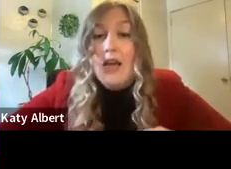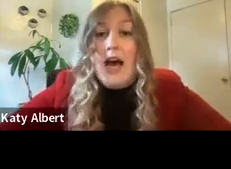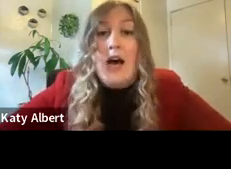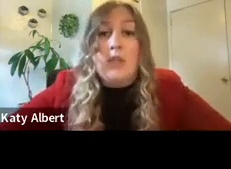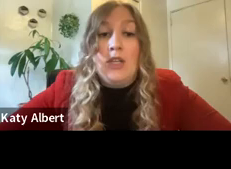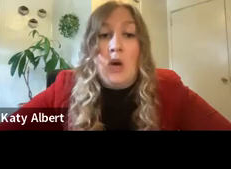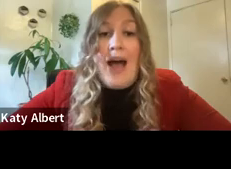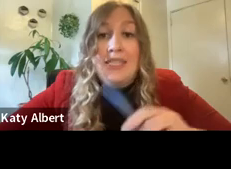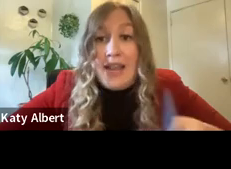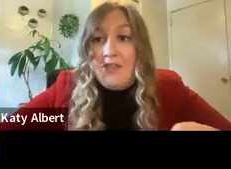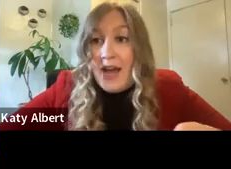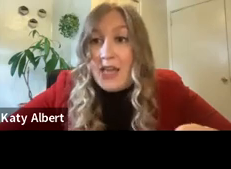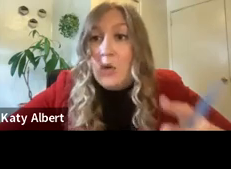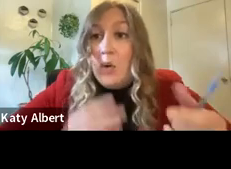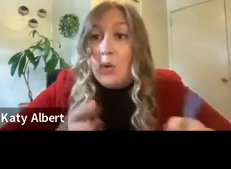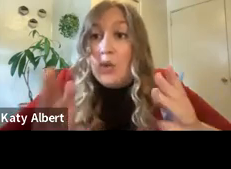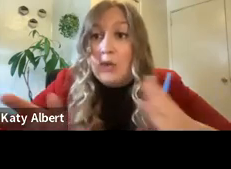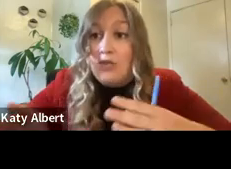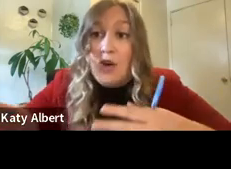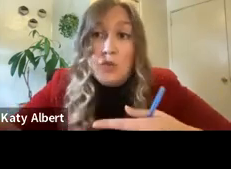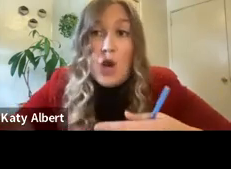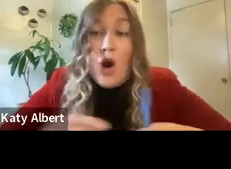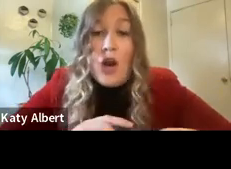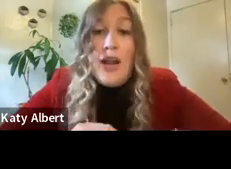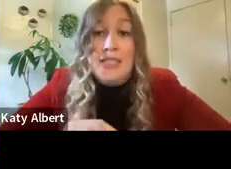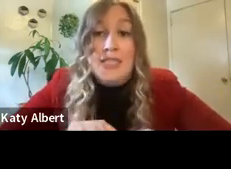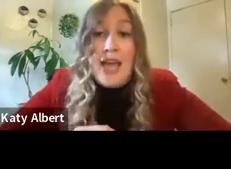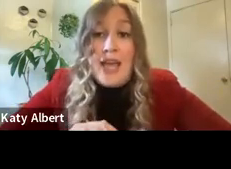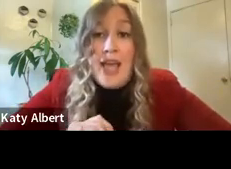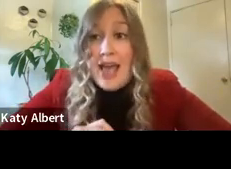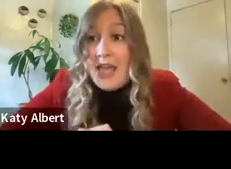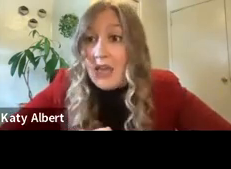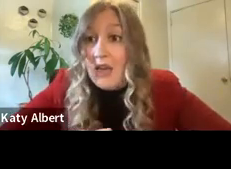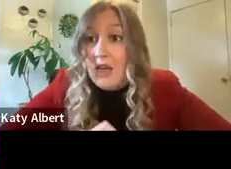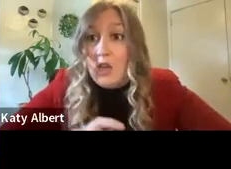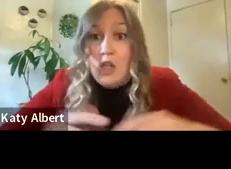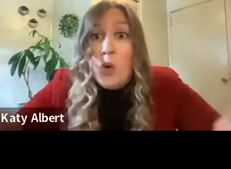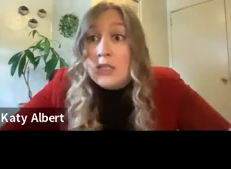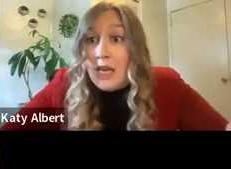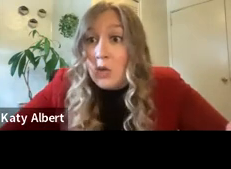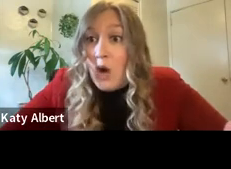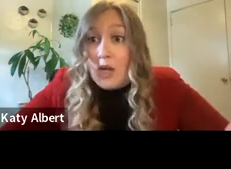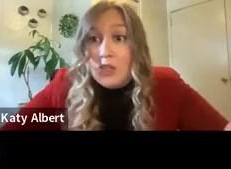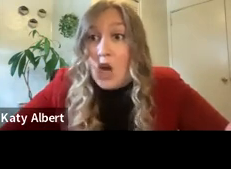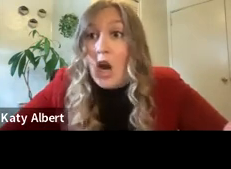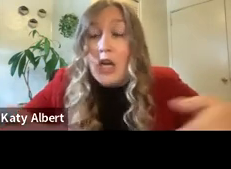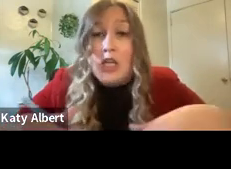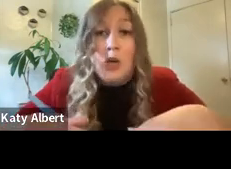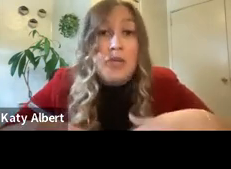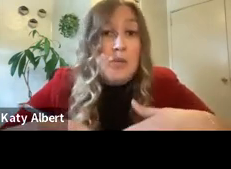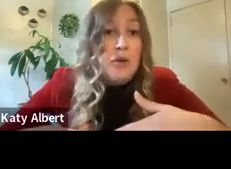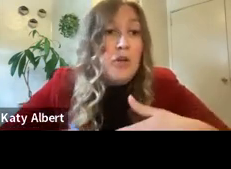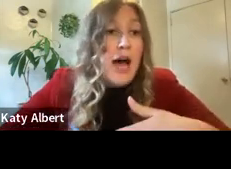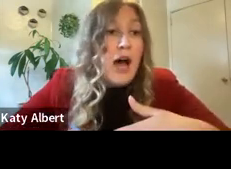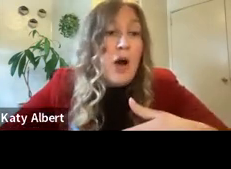asking, you know, identifying who those folks are and saying, hey, you are such a rock star. You